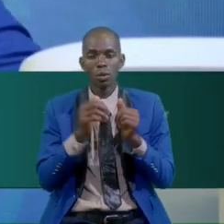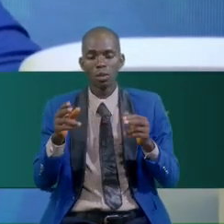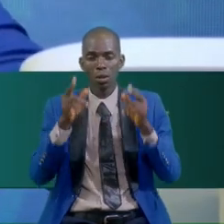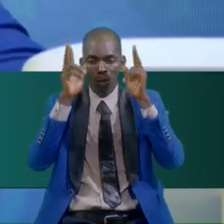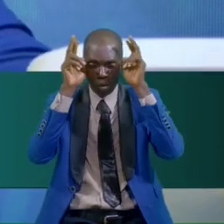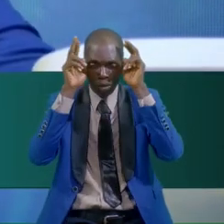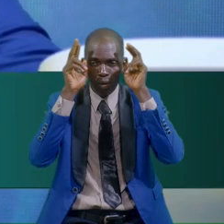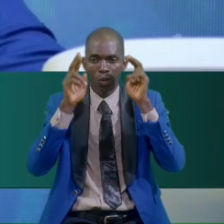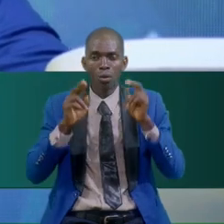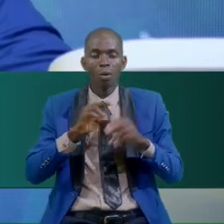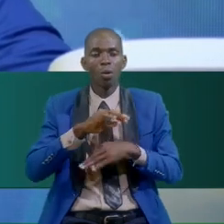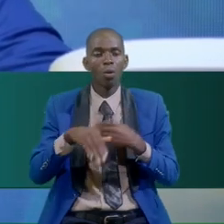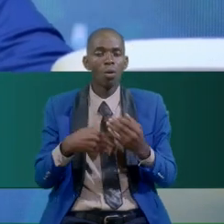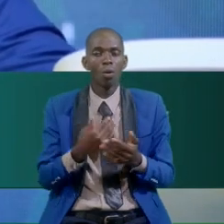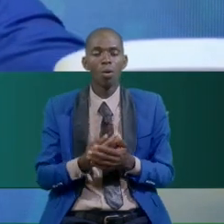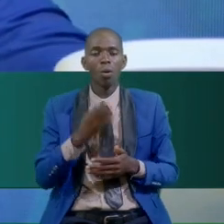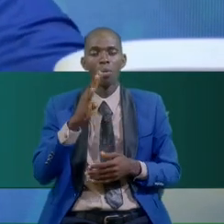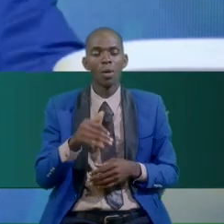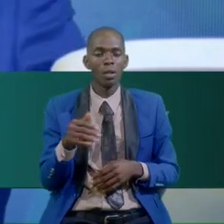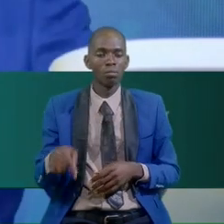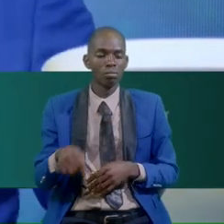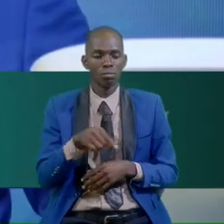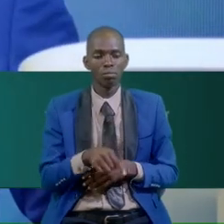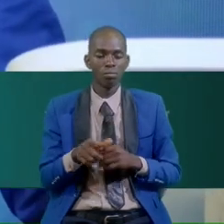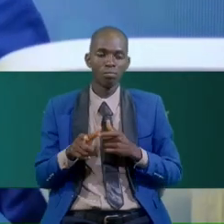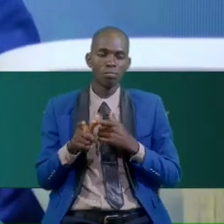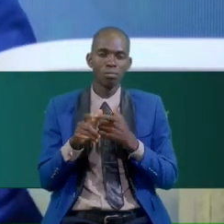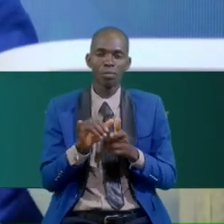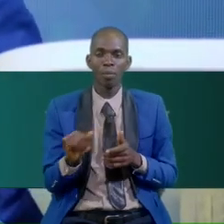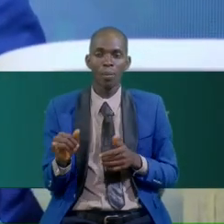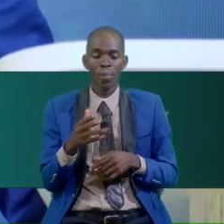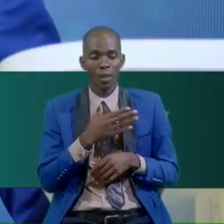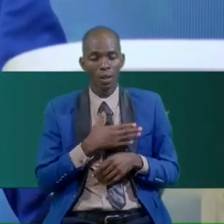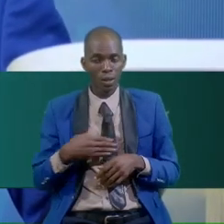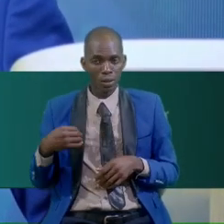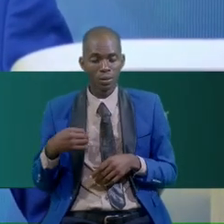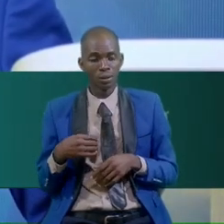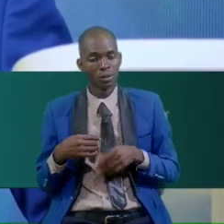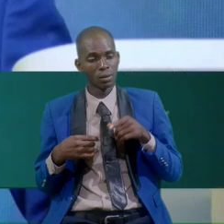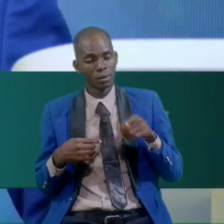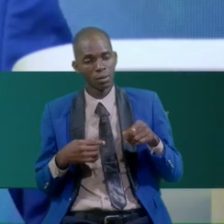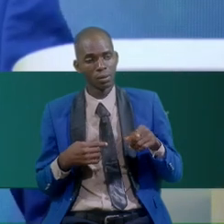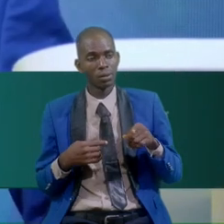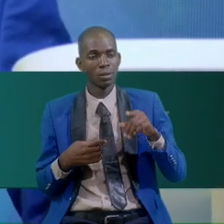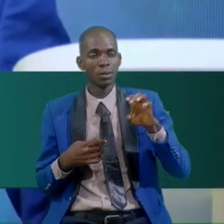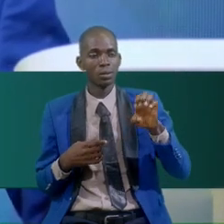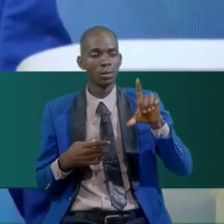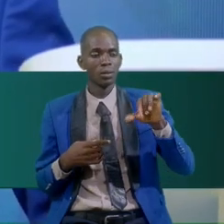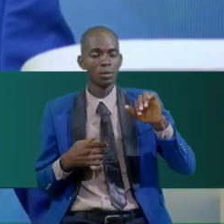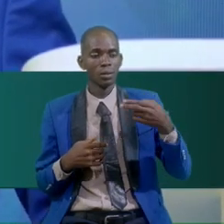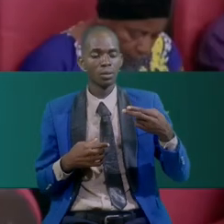all by himself. And he outran the